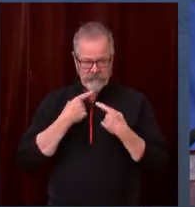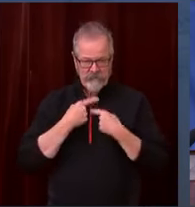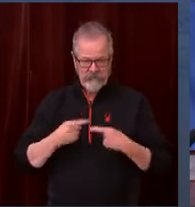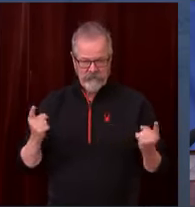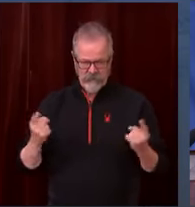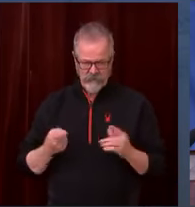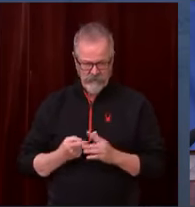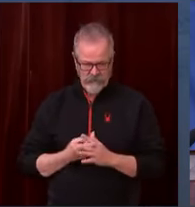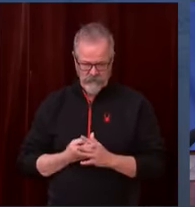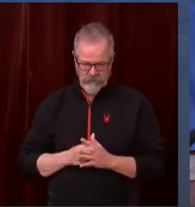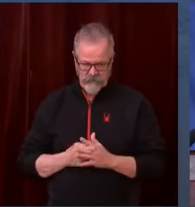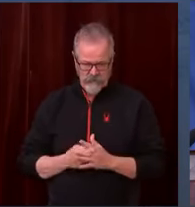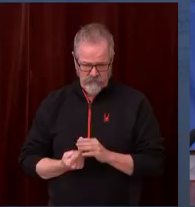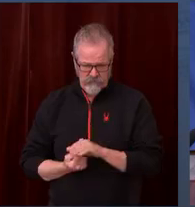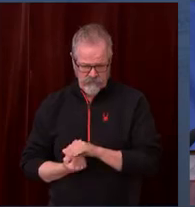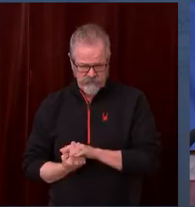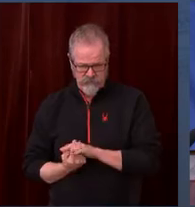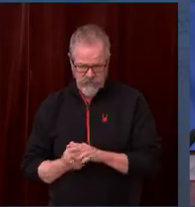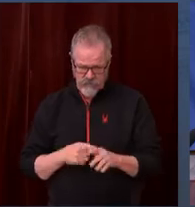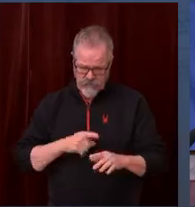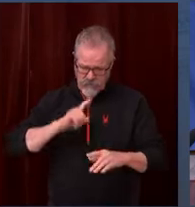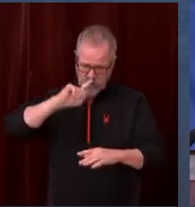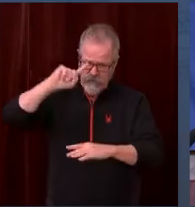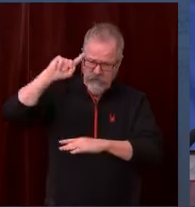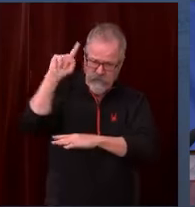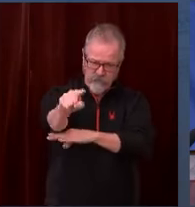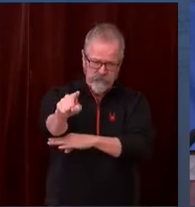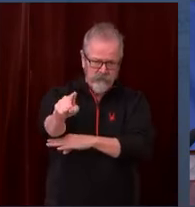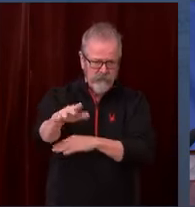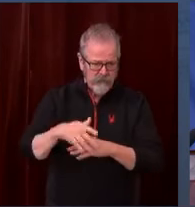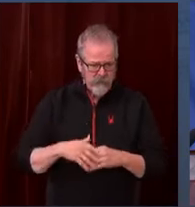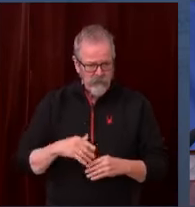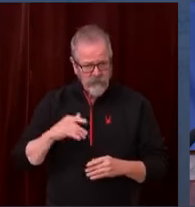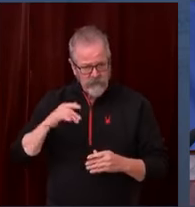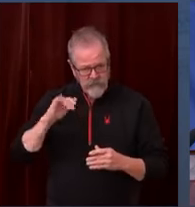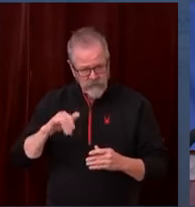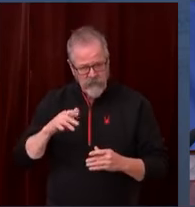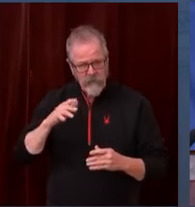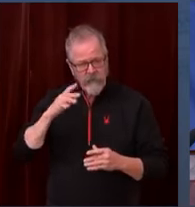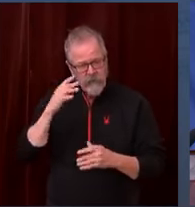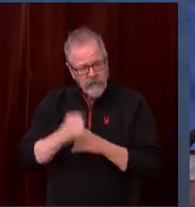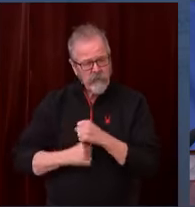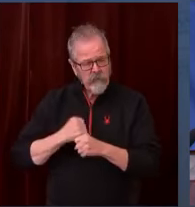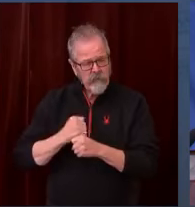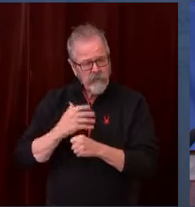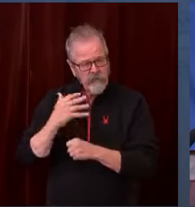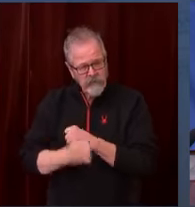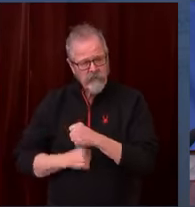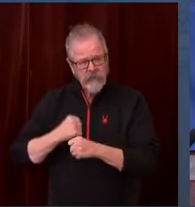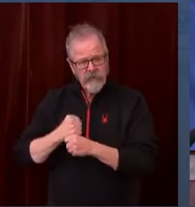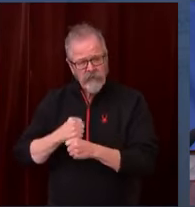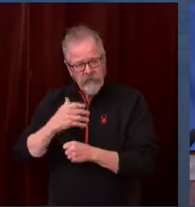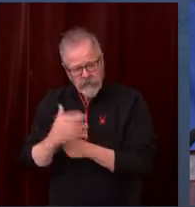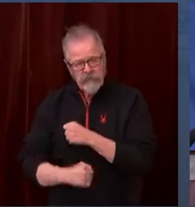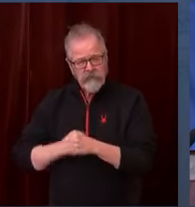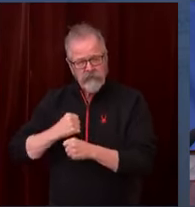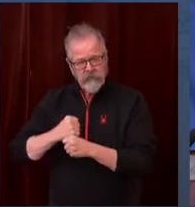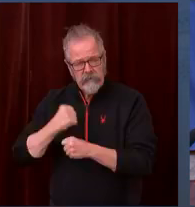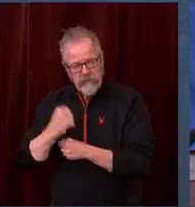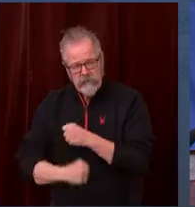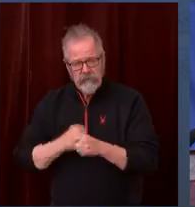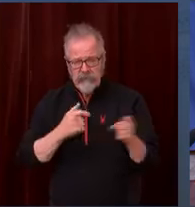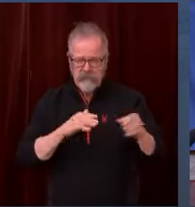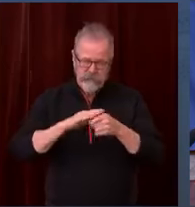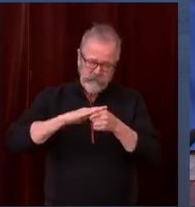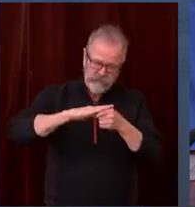Now, I'll be talking about some of the specific policies to incorporate equity and justice. You'll hear more